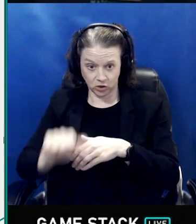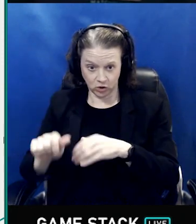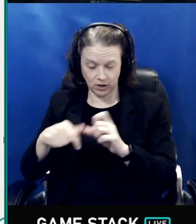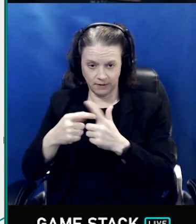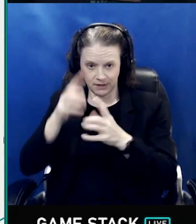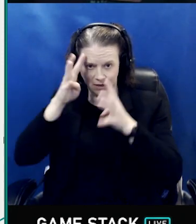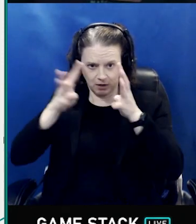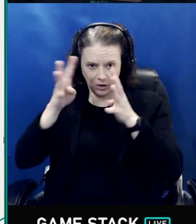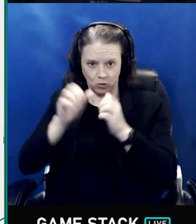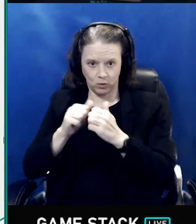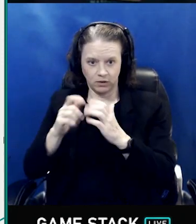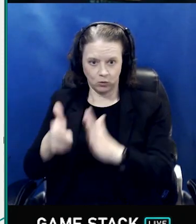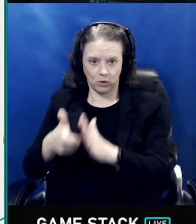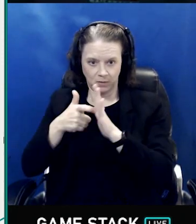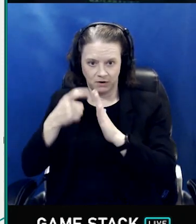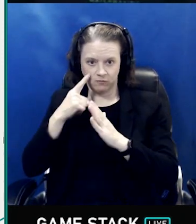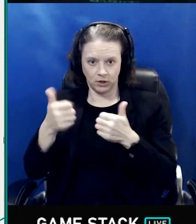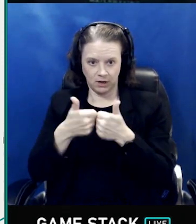gaming services.